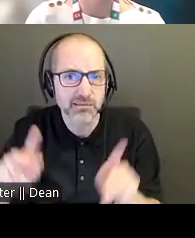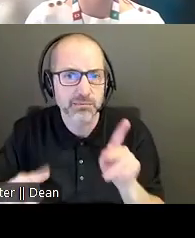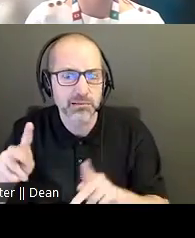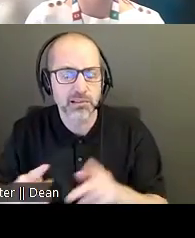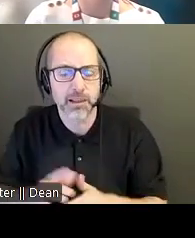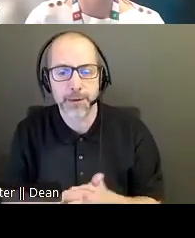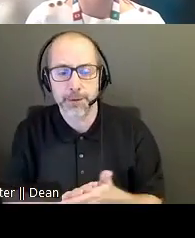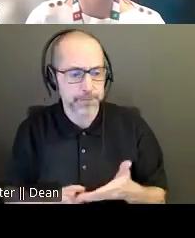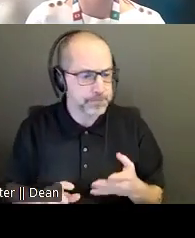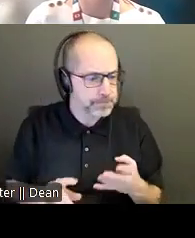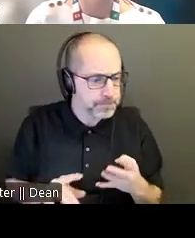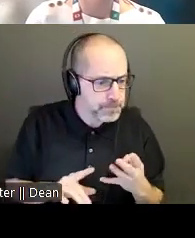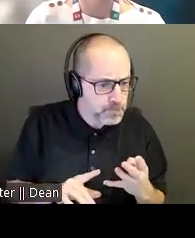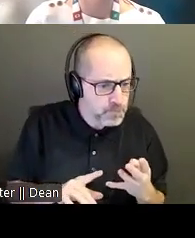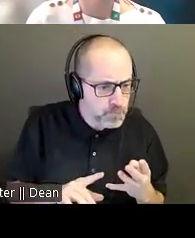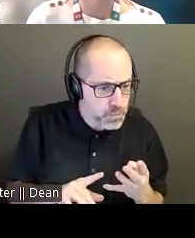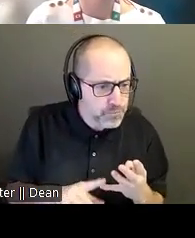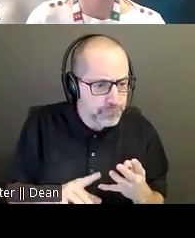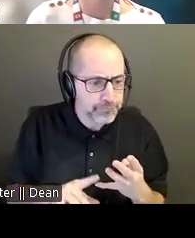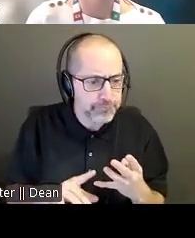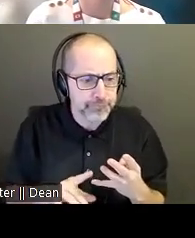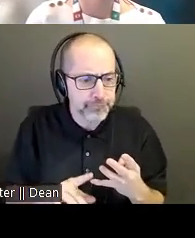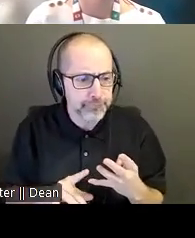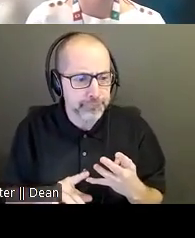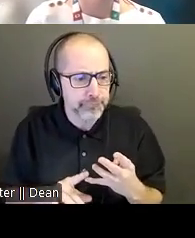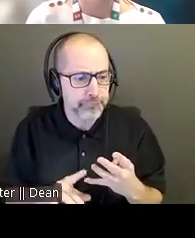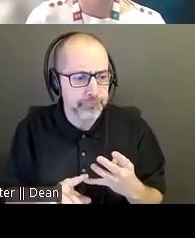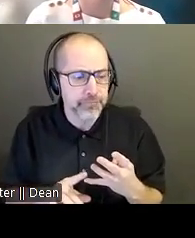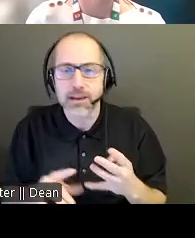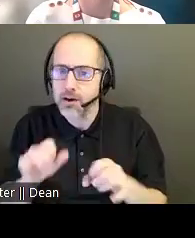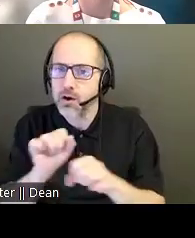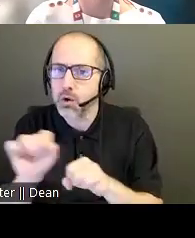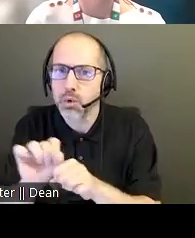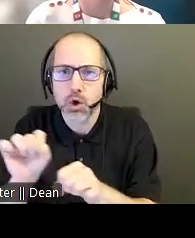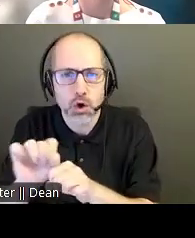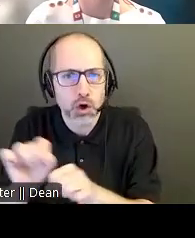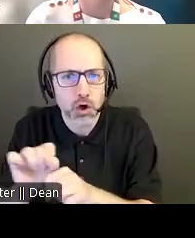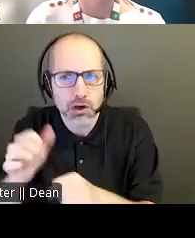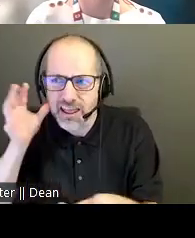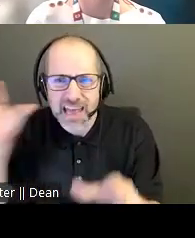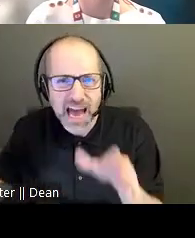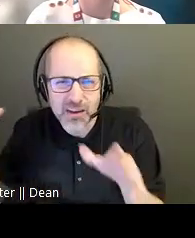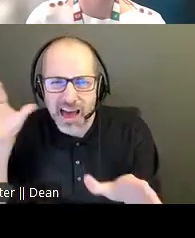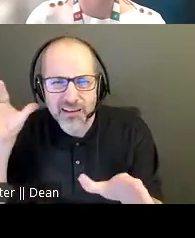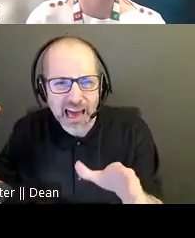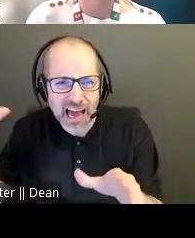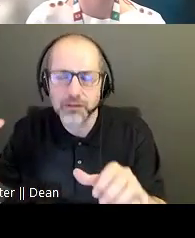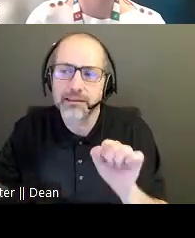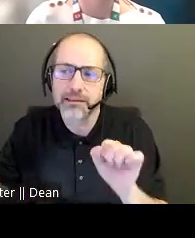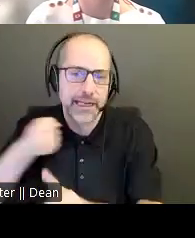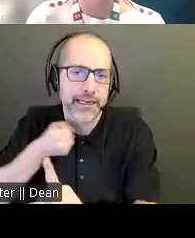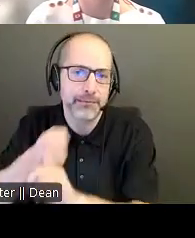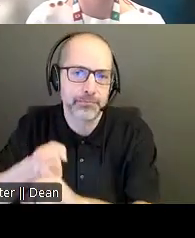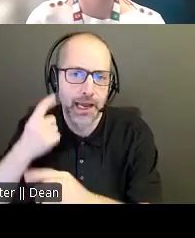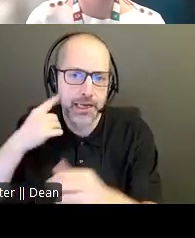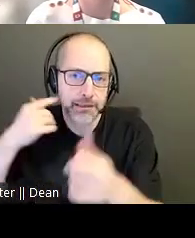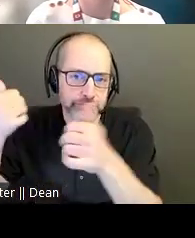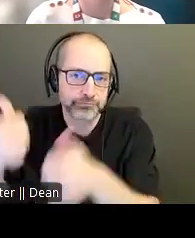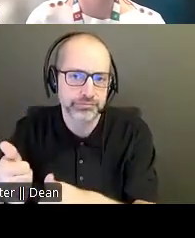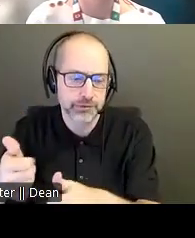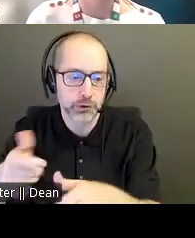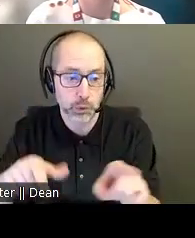exposed to more hazardous noise. An increase in noise exposure in the future might impact these